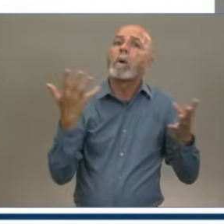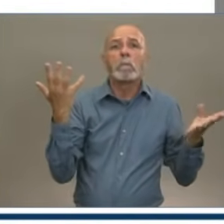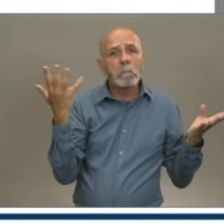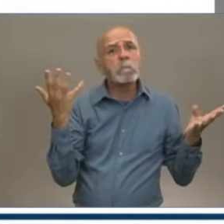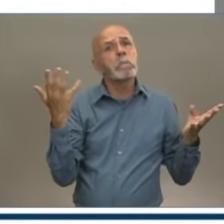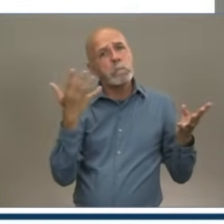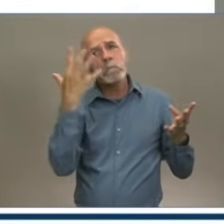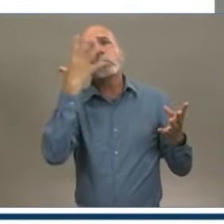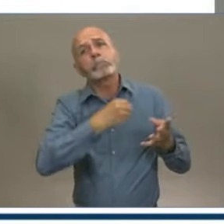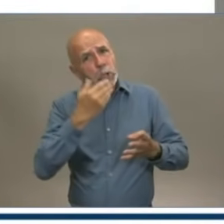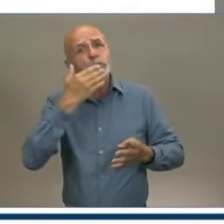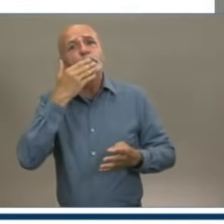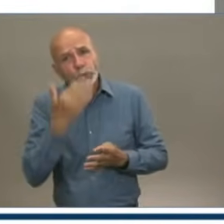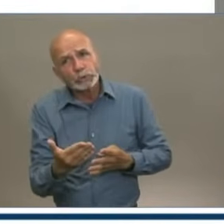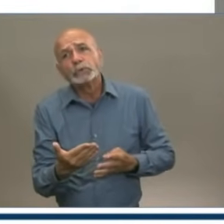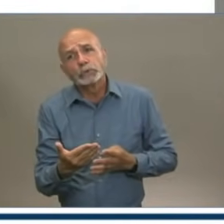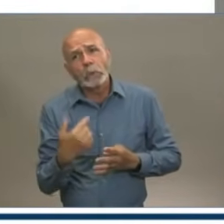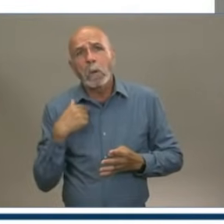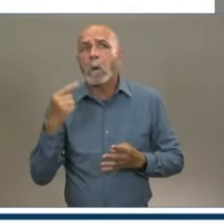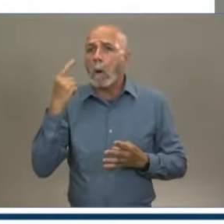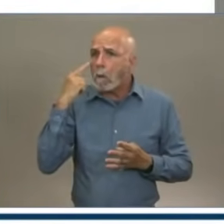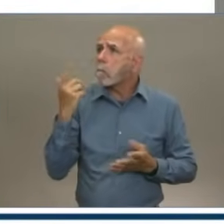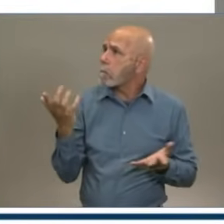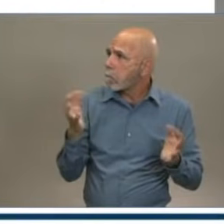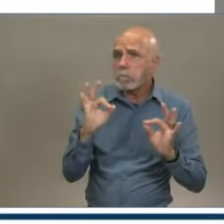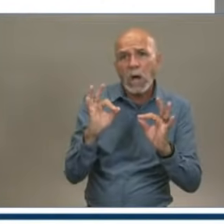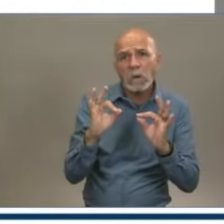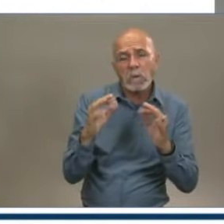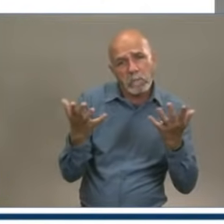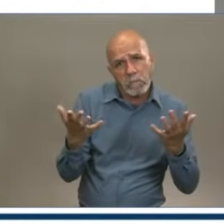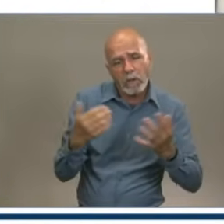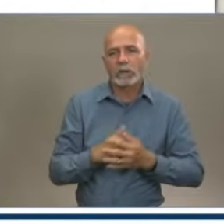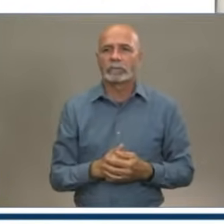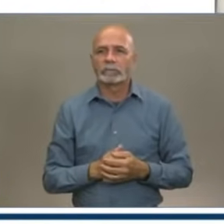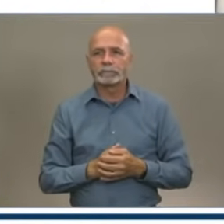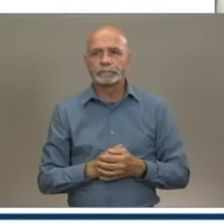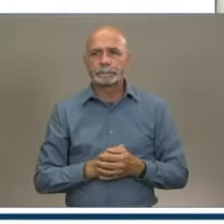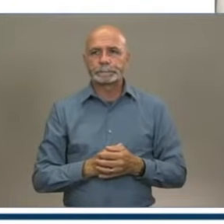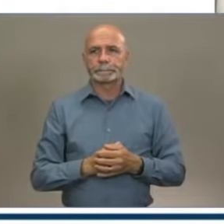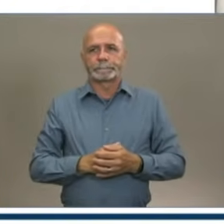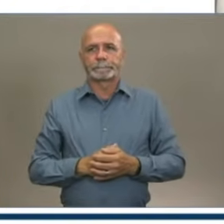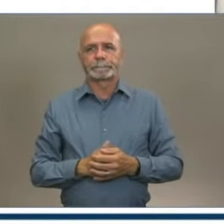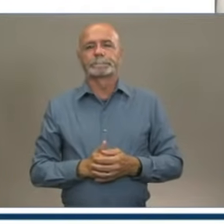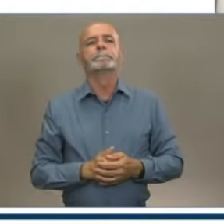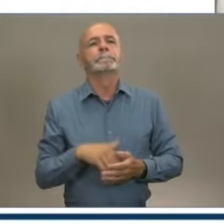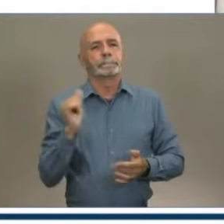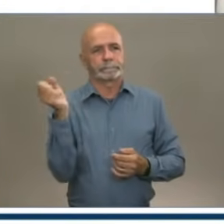decreases in the time frame of delivering our vaccination. Go ahead, Elizabeth, with your follow-up.